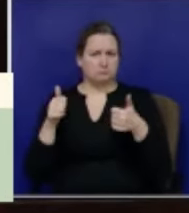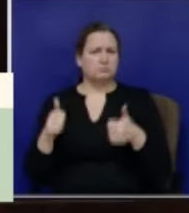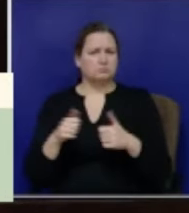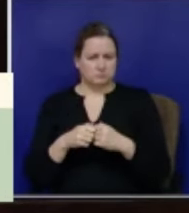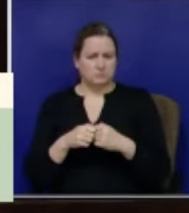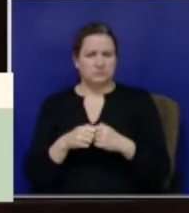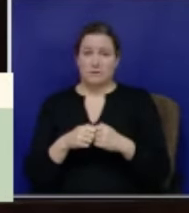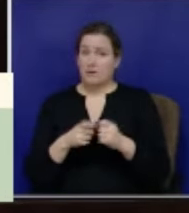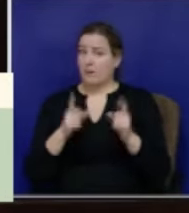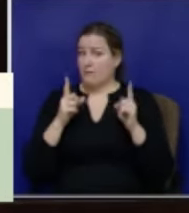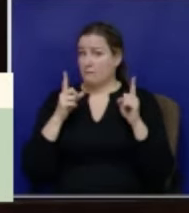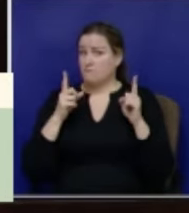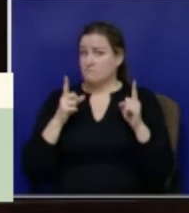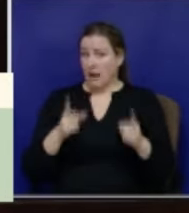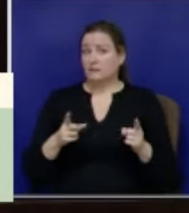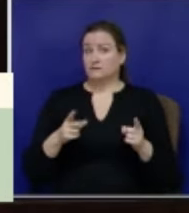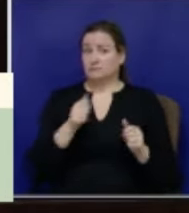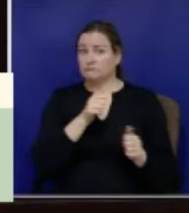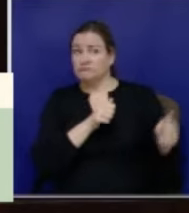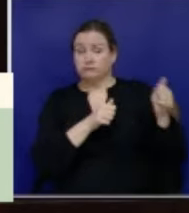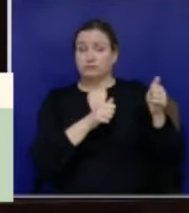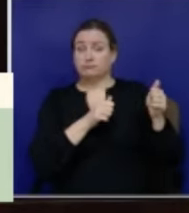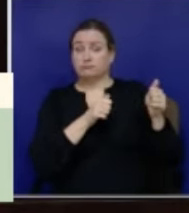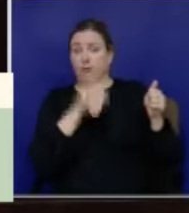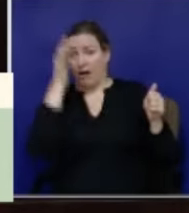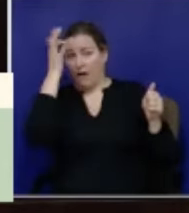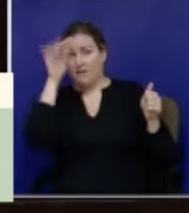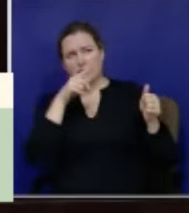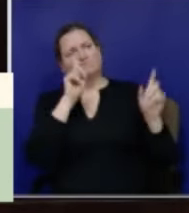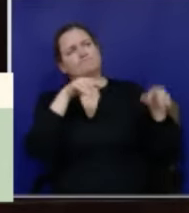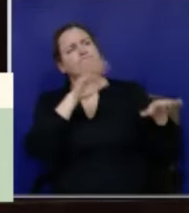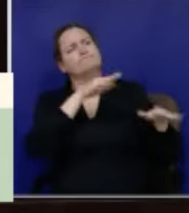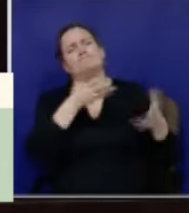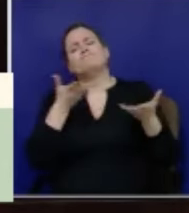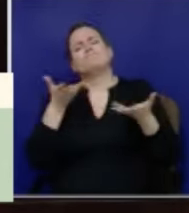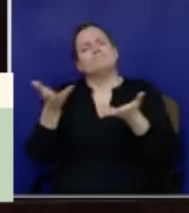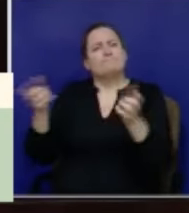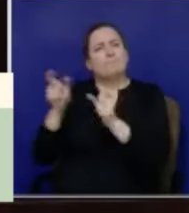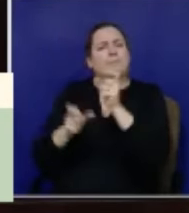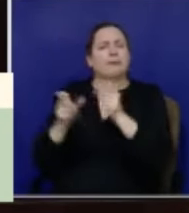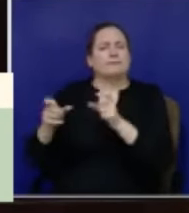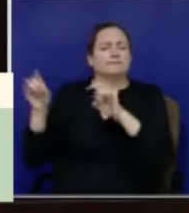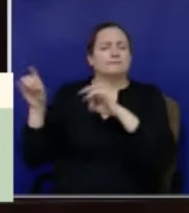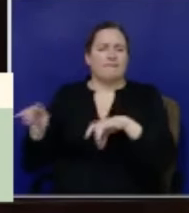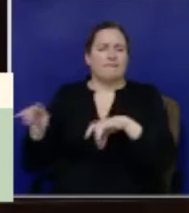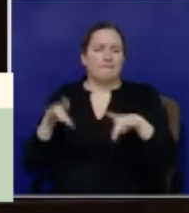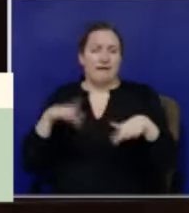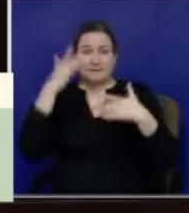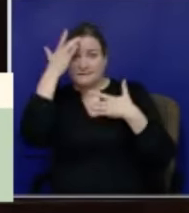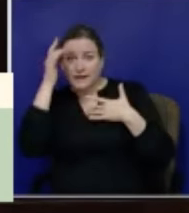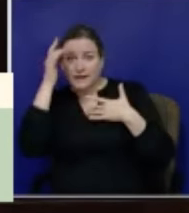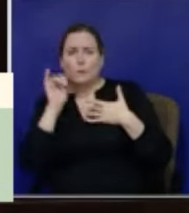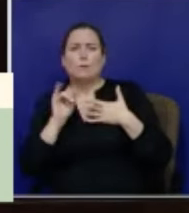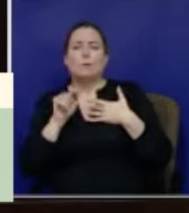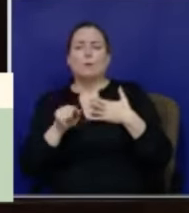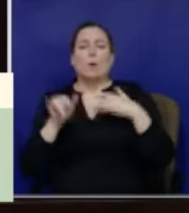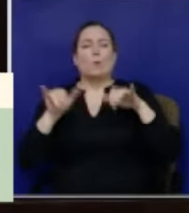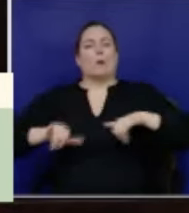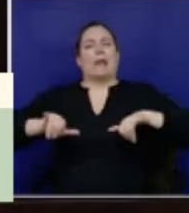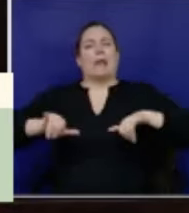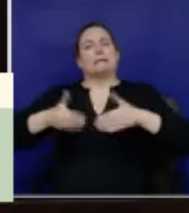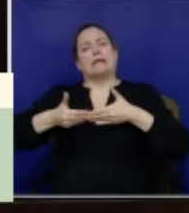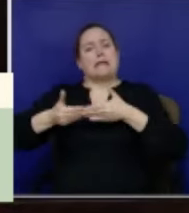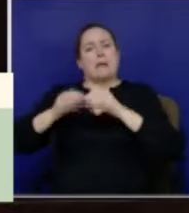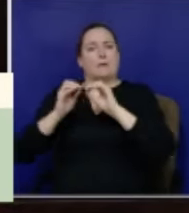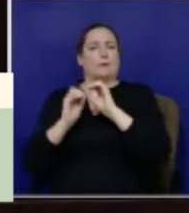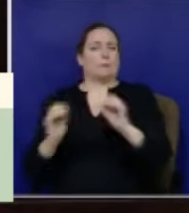the executive accountable, particularly for the hardships and suffering of our people, sick people that are waiting for care